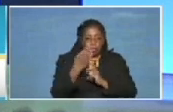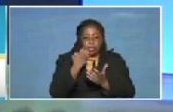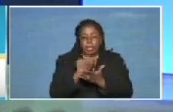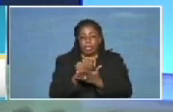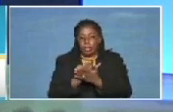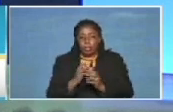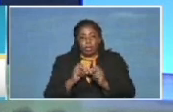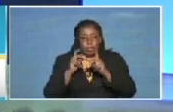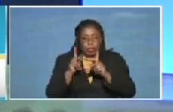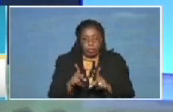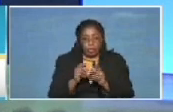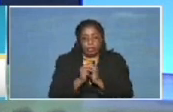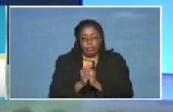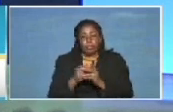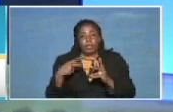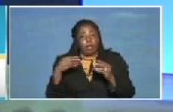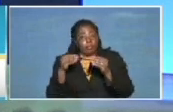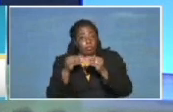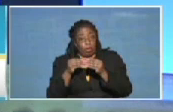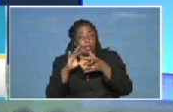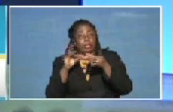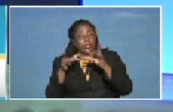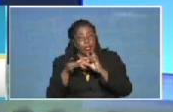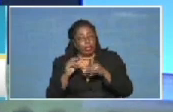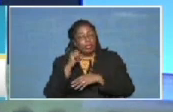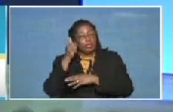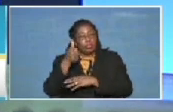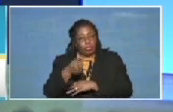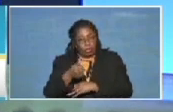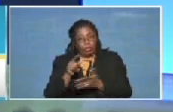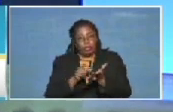economic opportunities. We'll have more on this story in tomorrow's newscast.